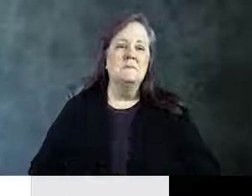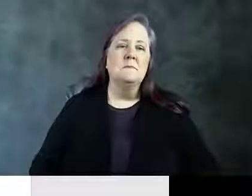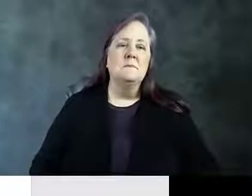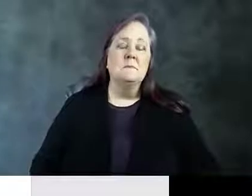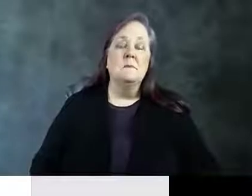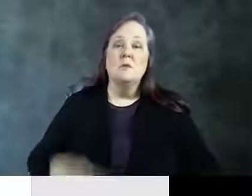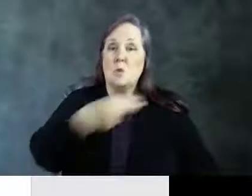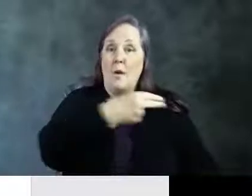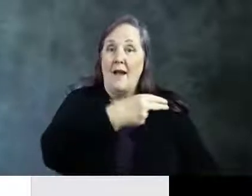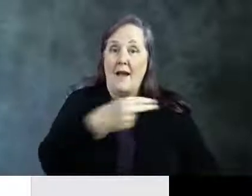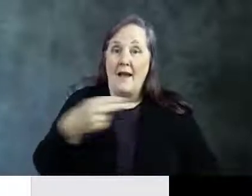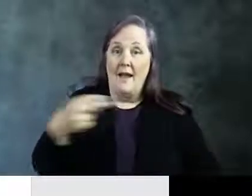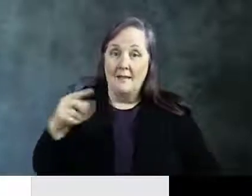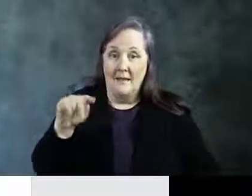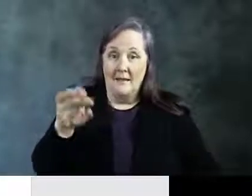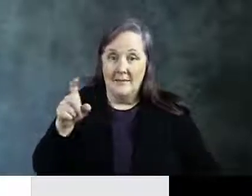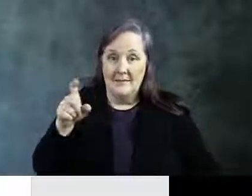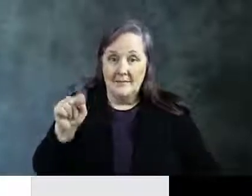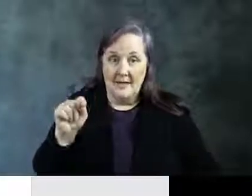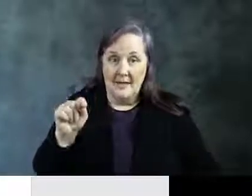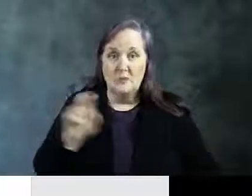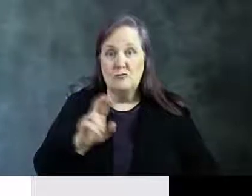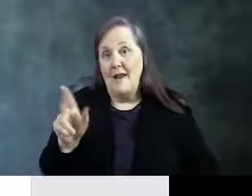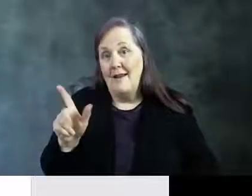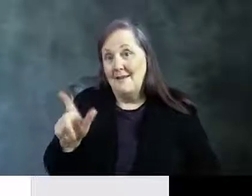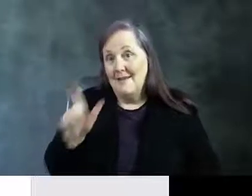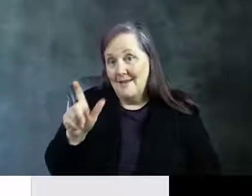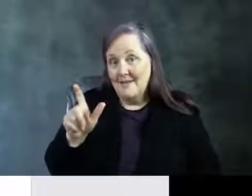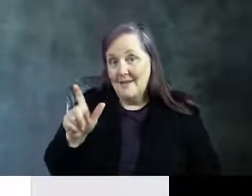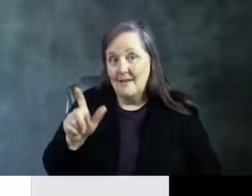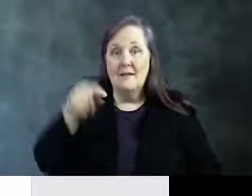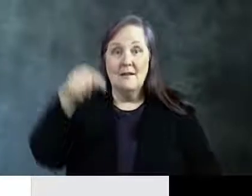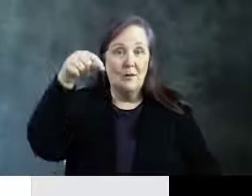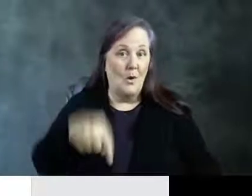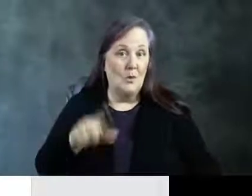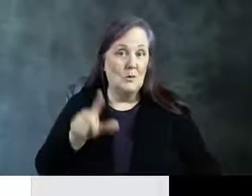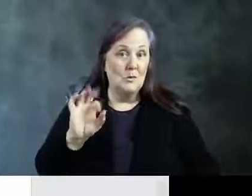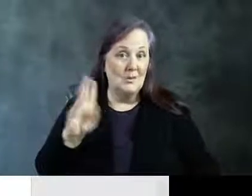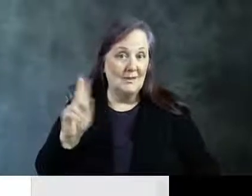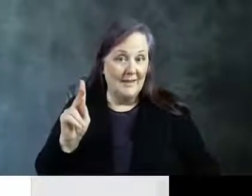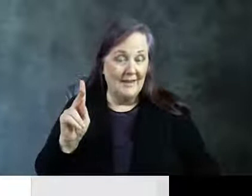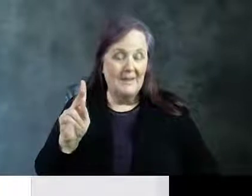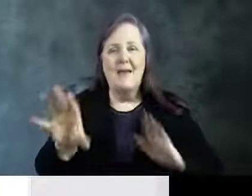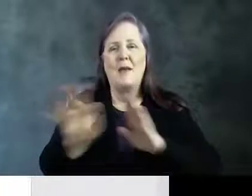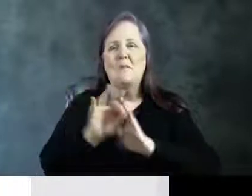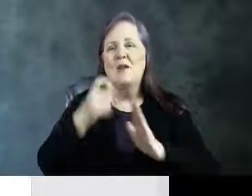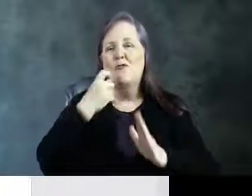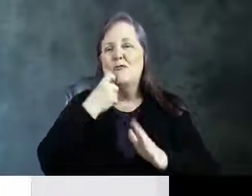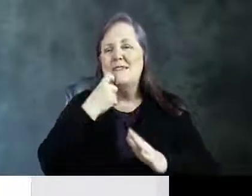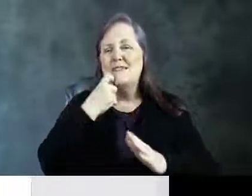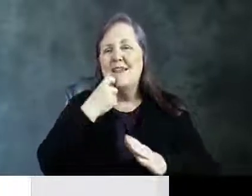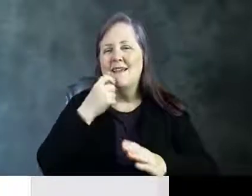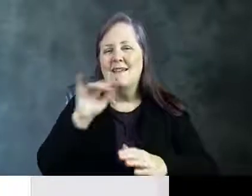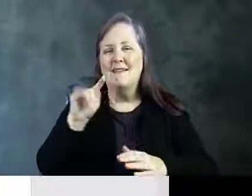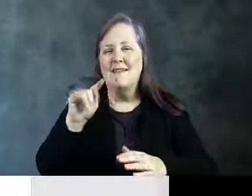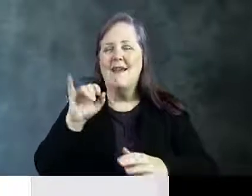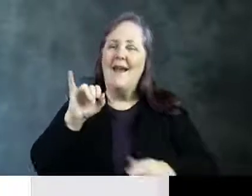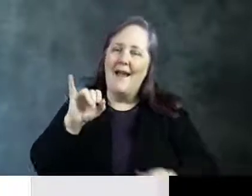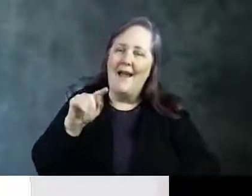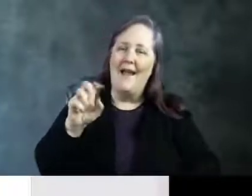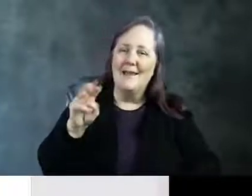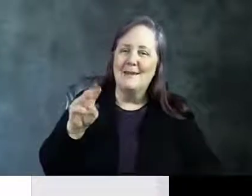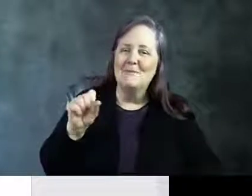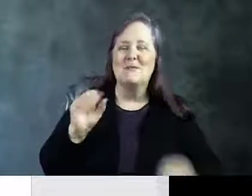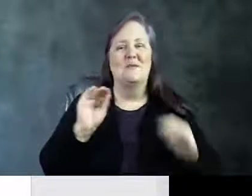the text, I right-clicked, I'm going to link, and am picking recent items. And so now you'll see that those are both